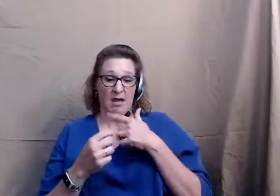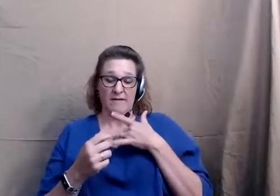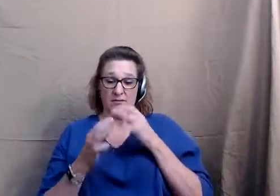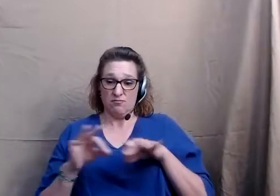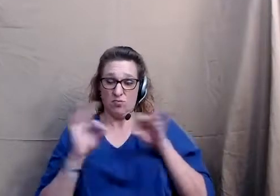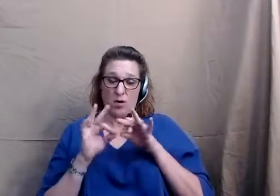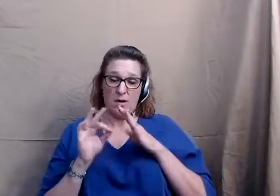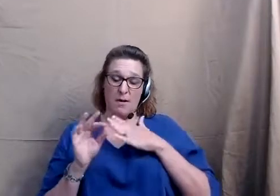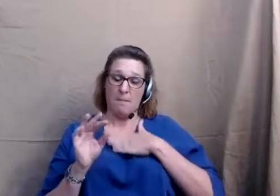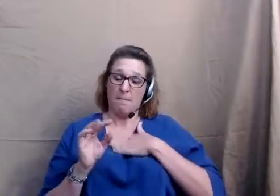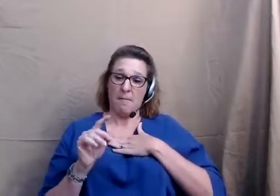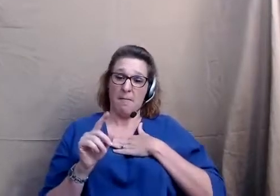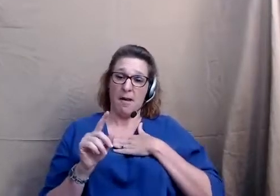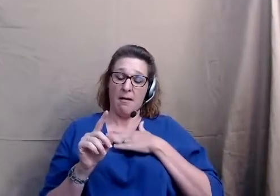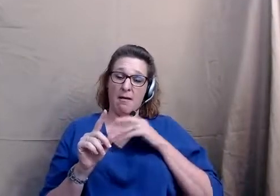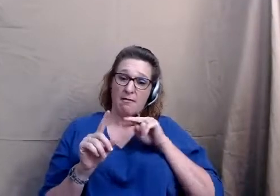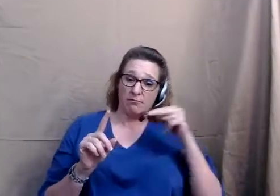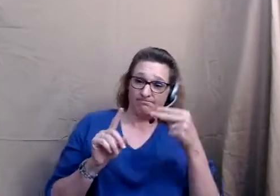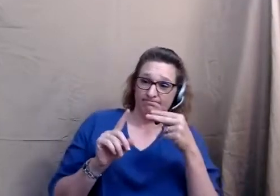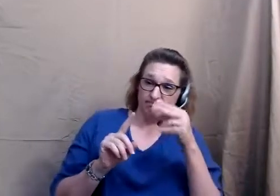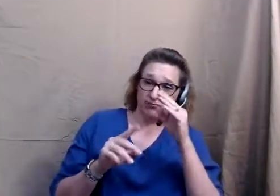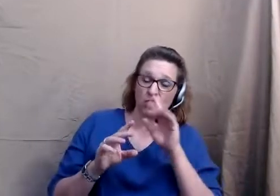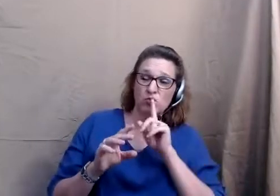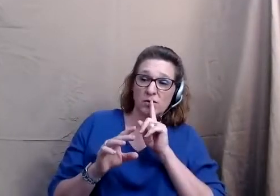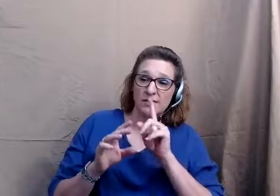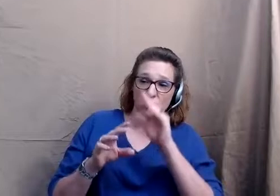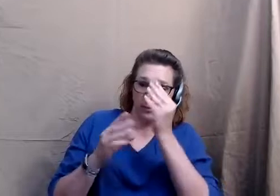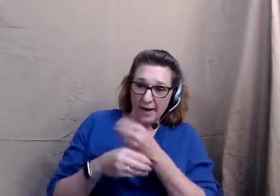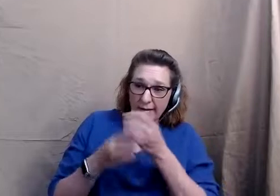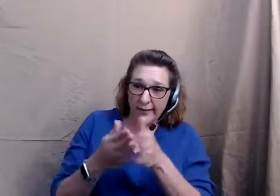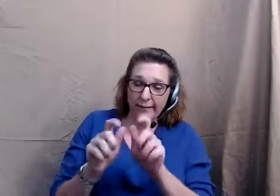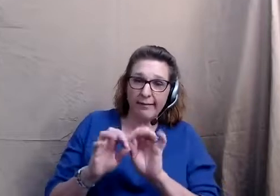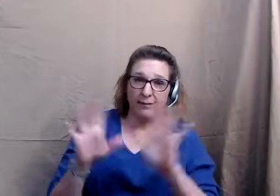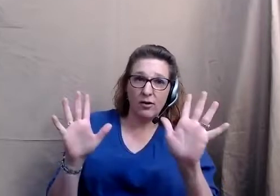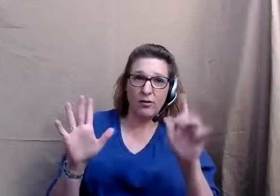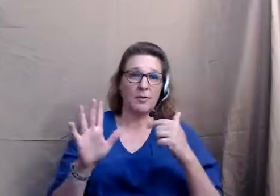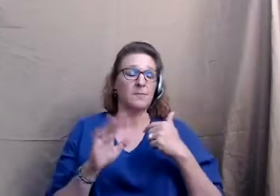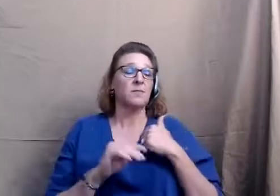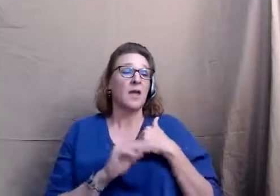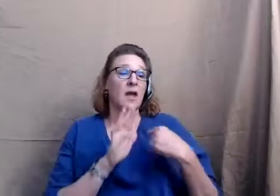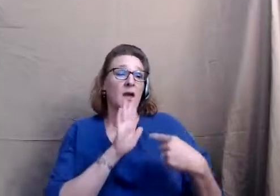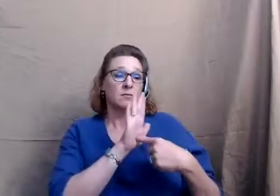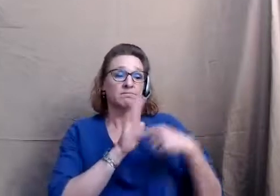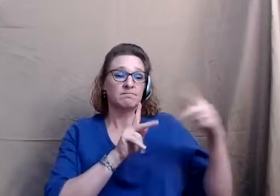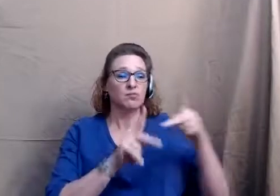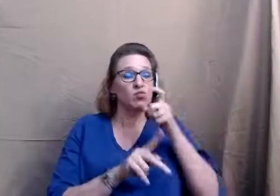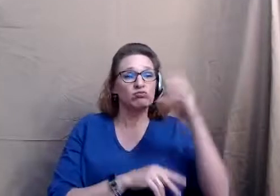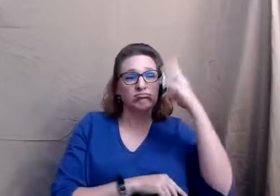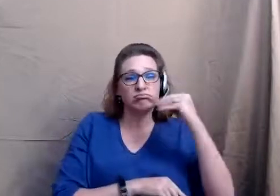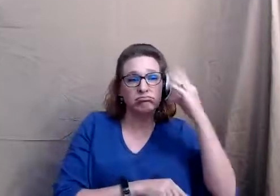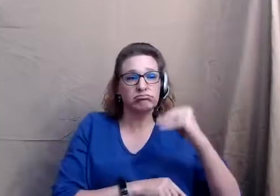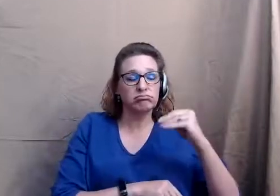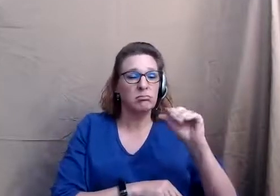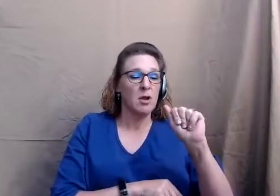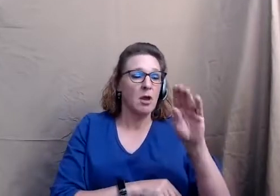I come to this conversation from. I have represented people subjected to abuse for the last